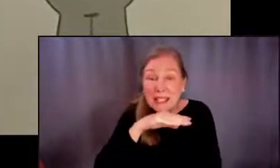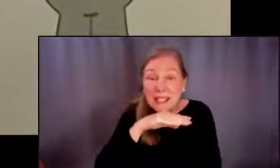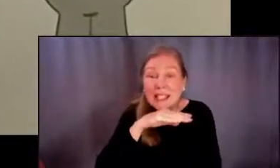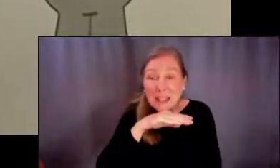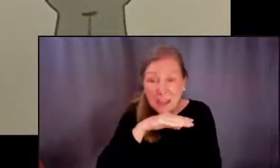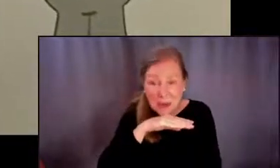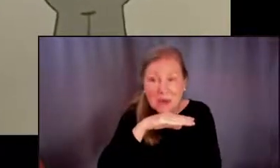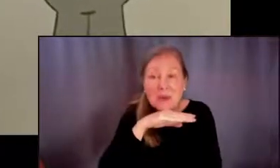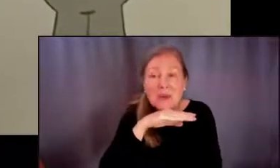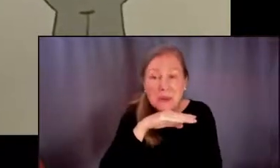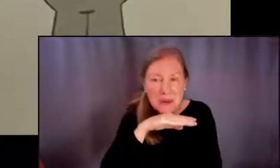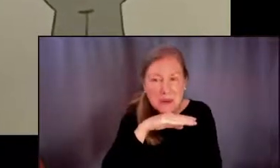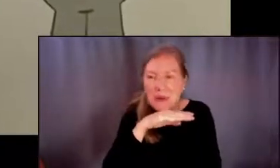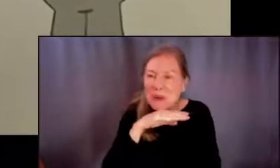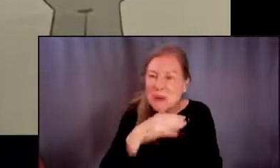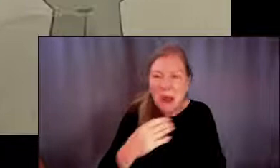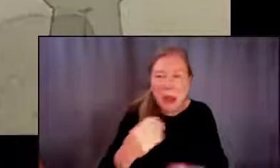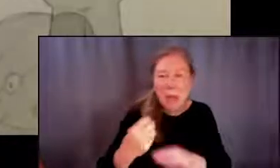be beat.